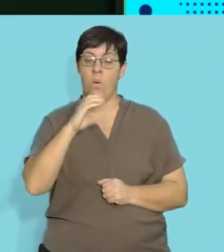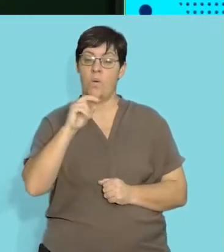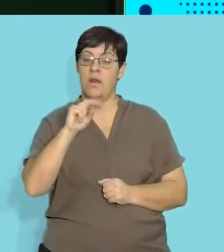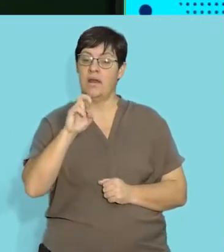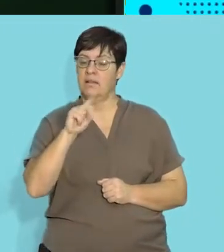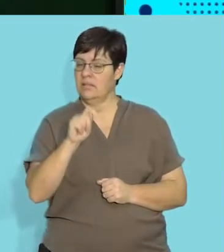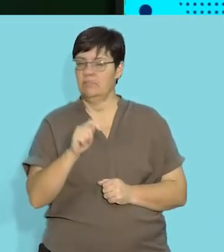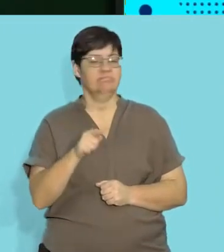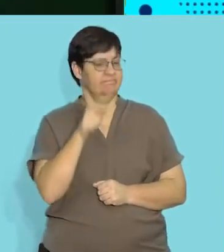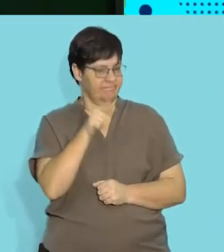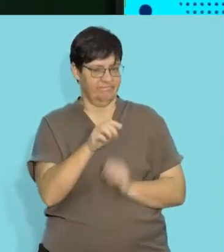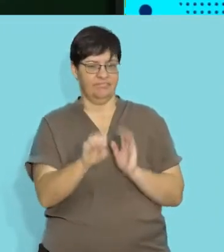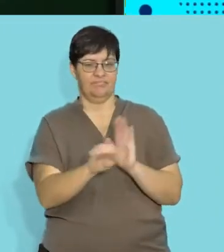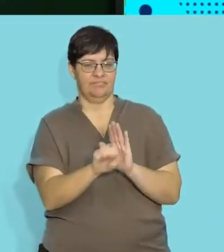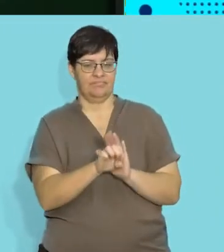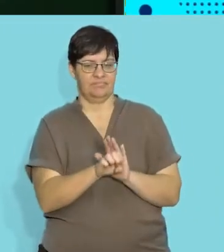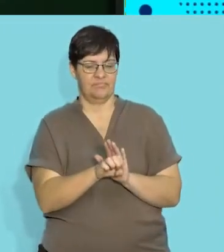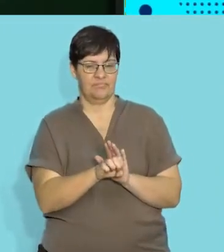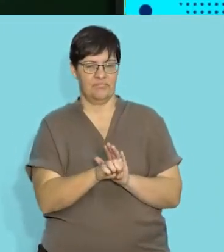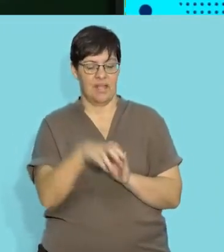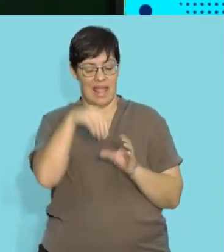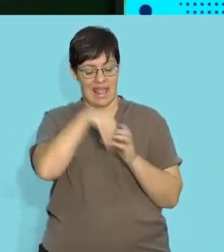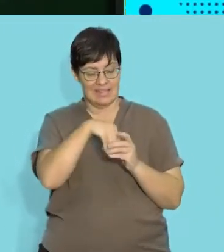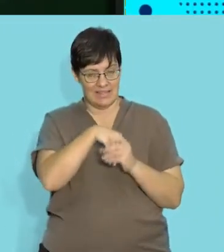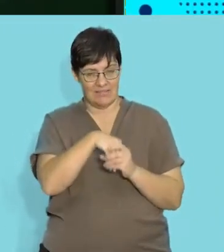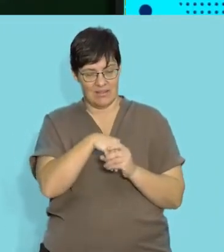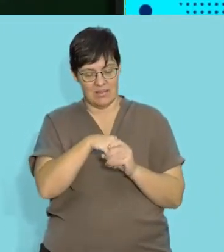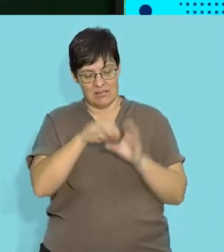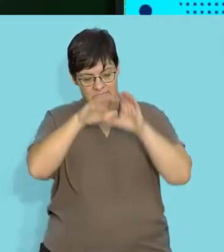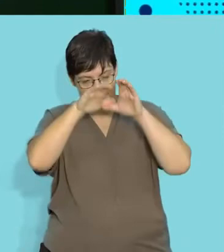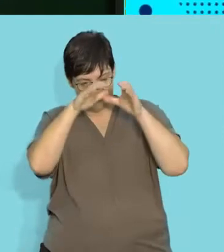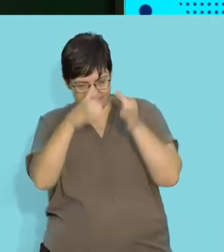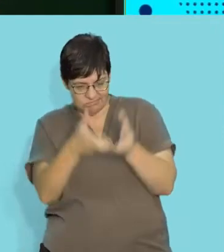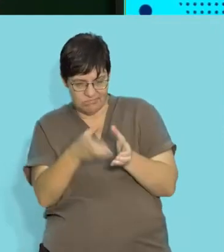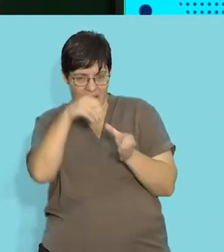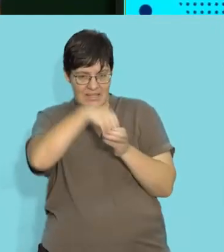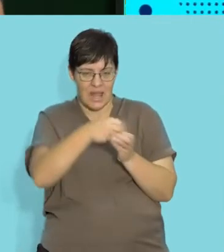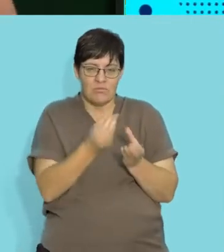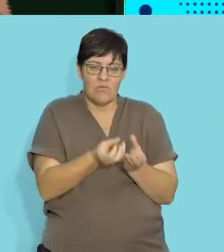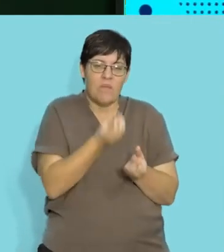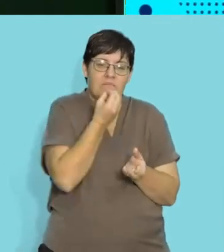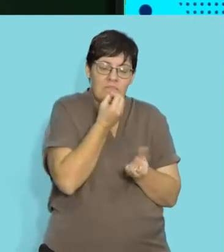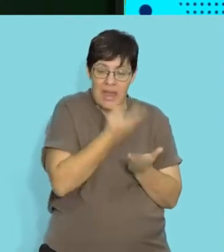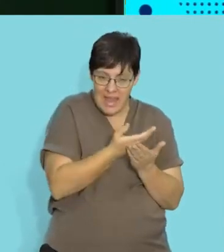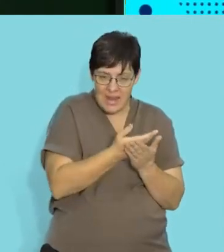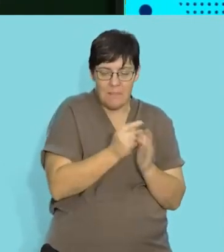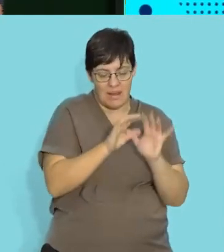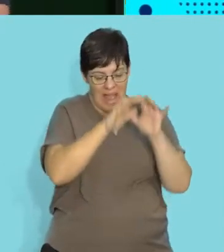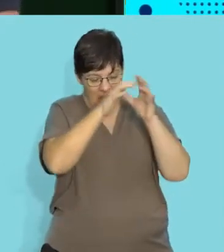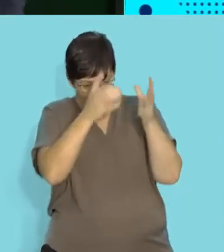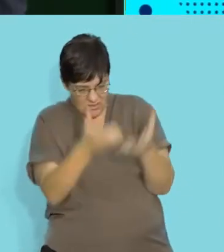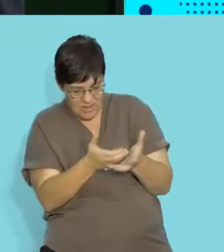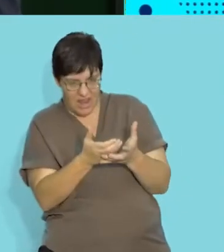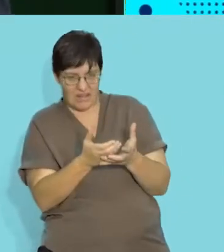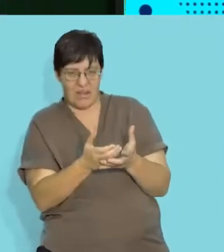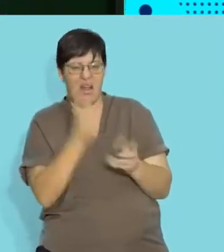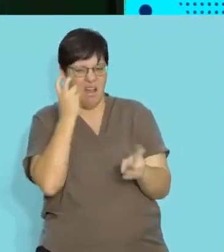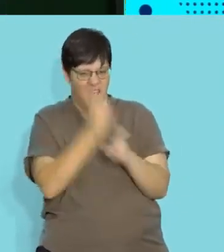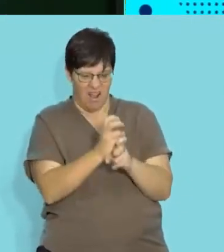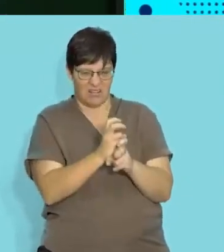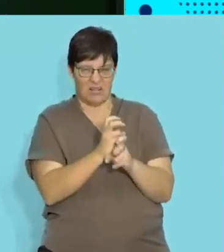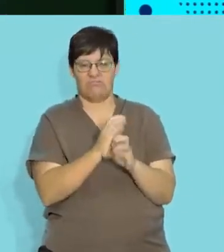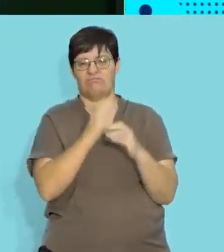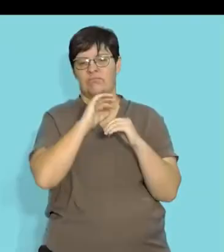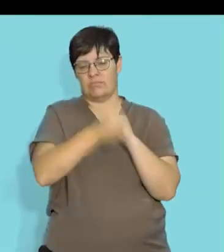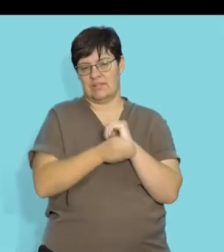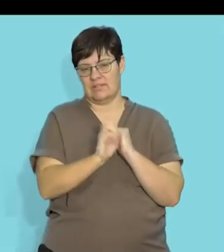classical example of how that succulent nutritive layer is protected. There are several layers on the outside. Let's try and look at